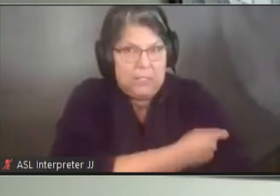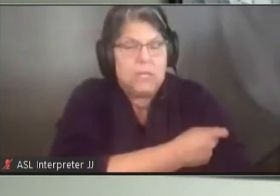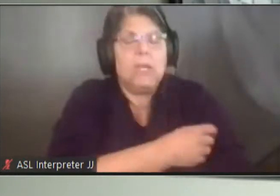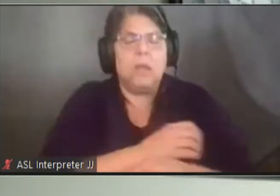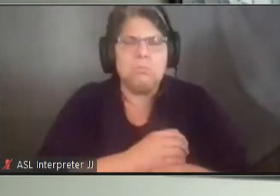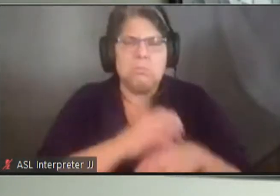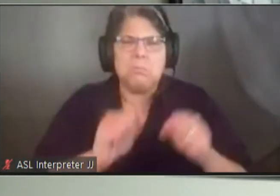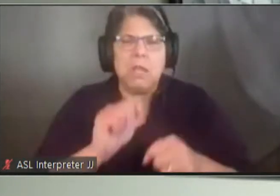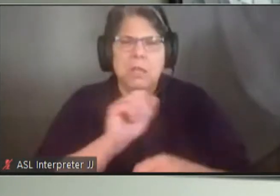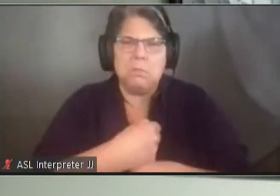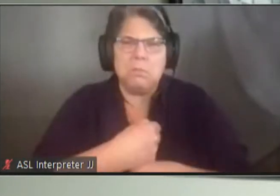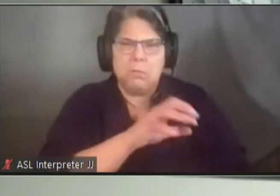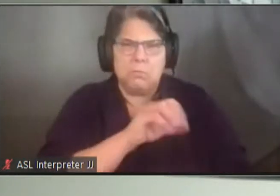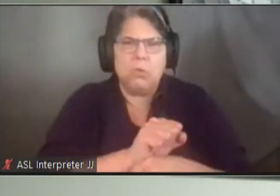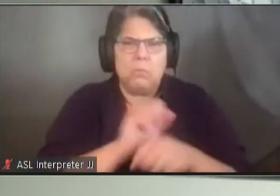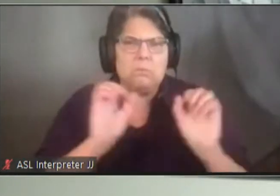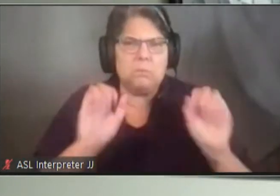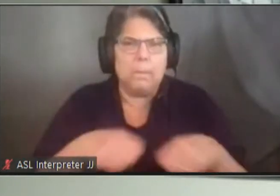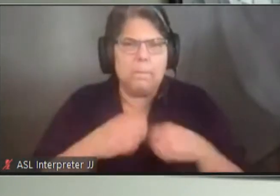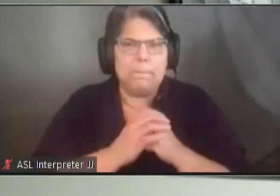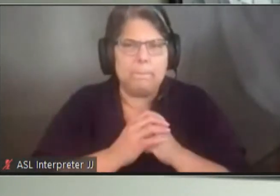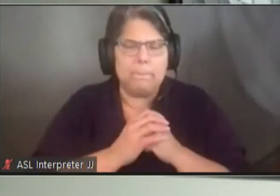arranged.